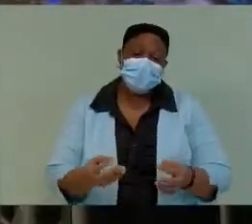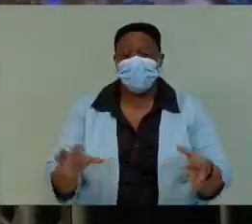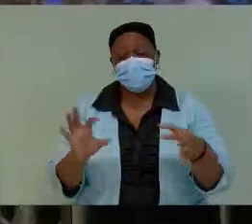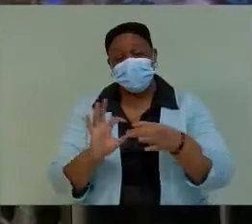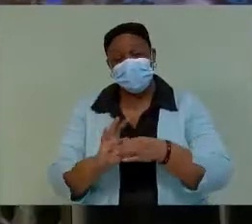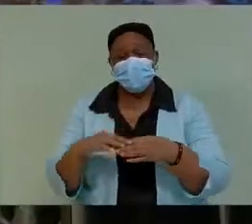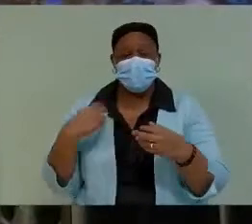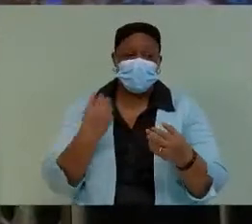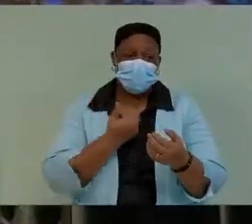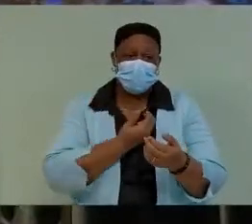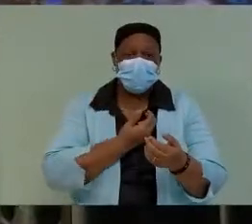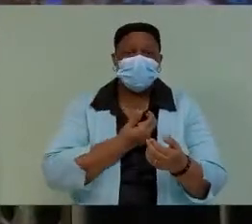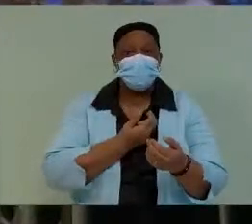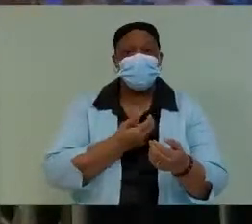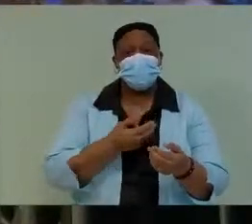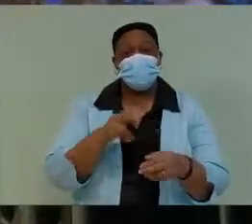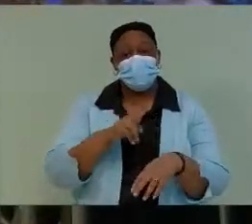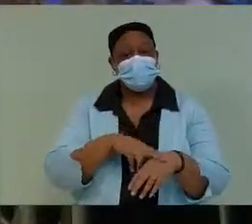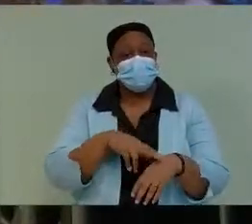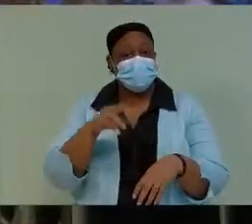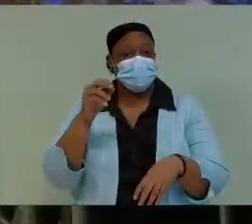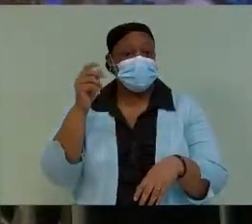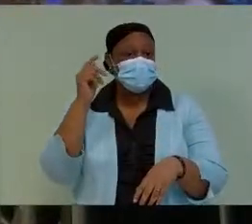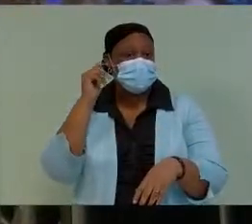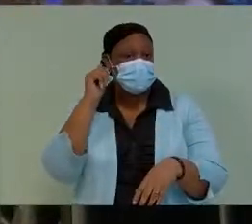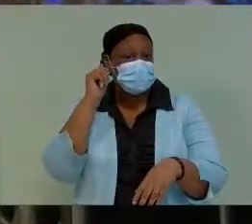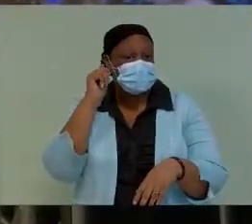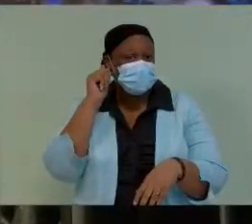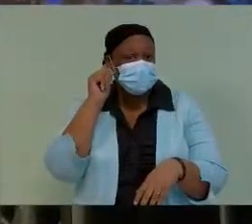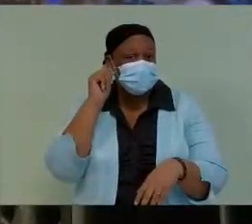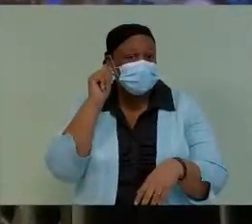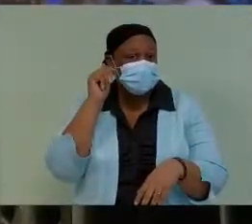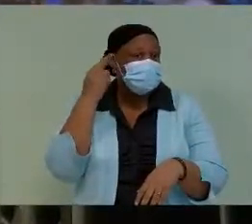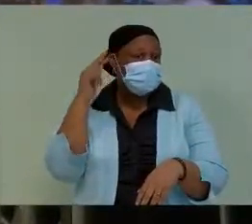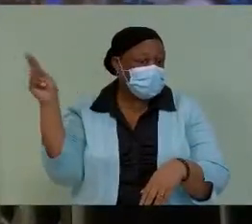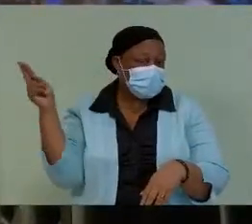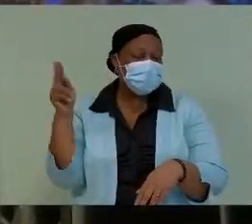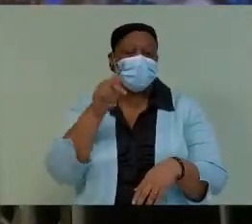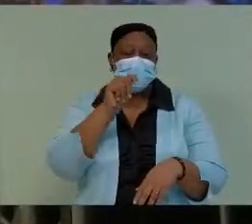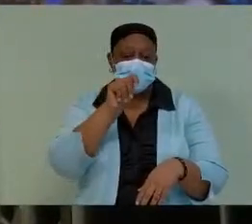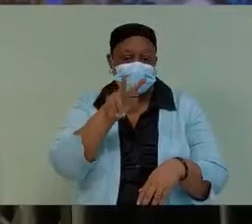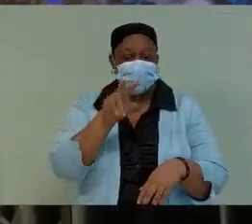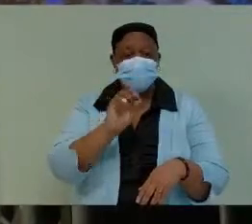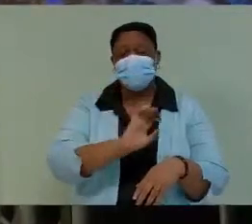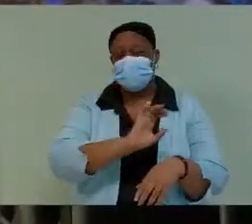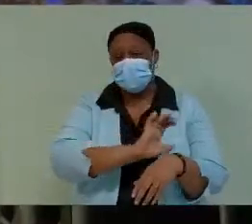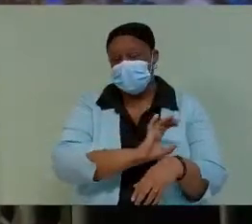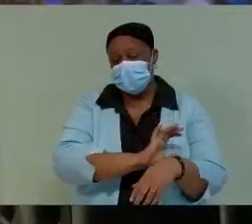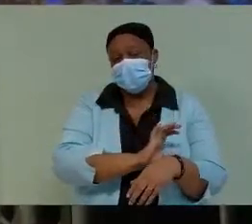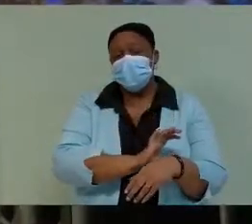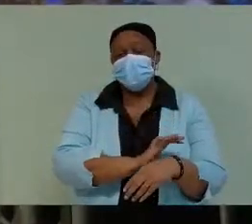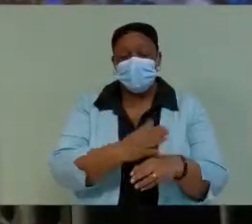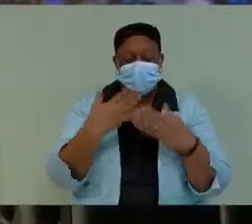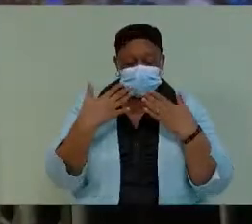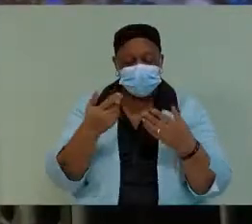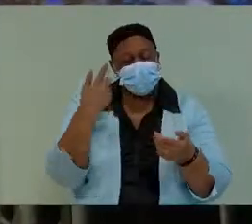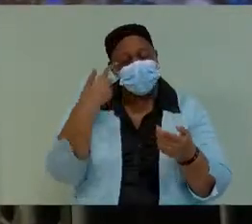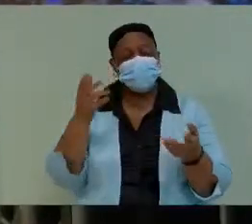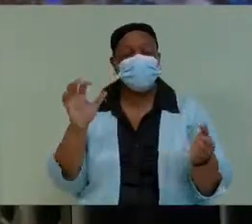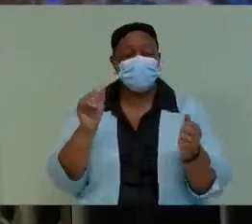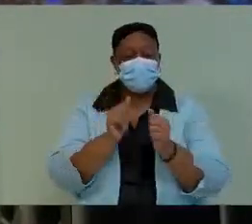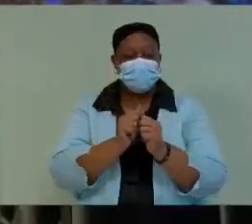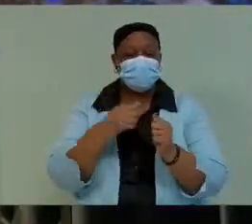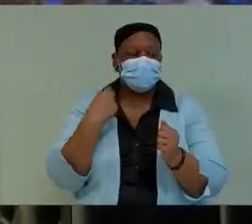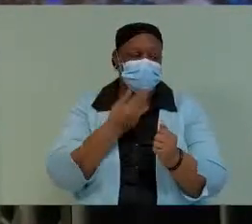television or radio or through social media, we thank you again for being here with us, where you